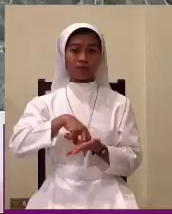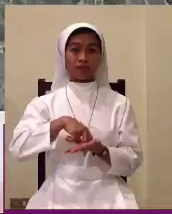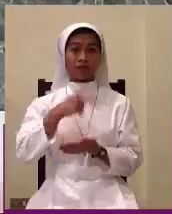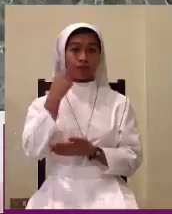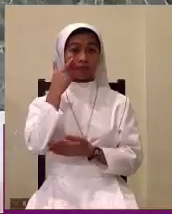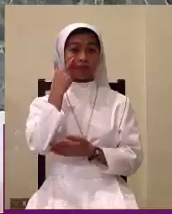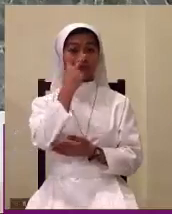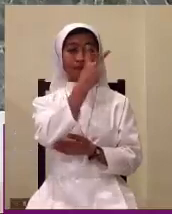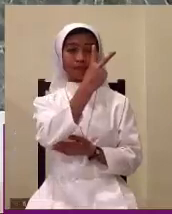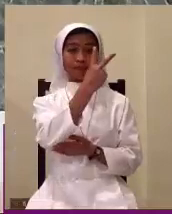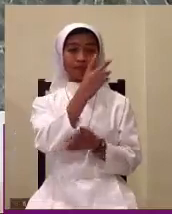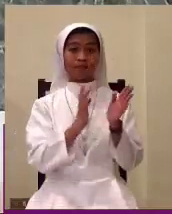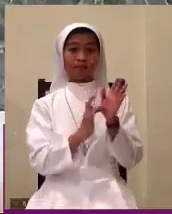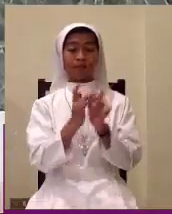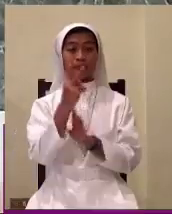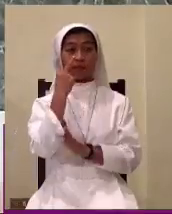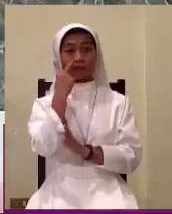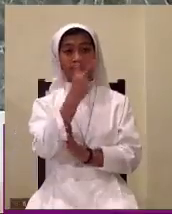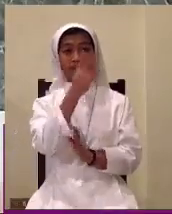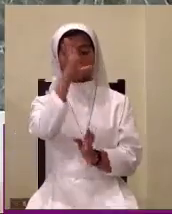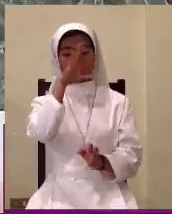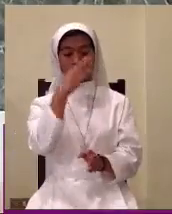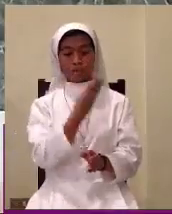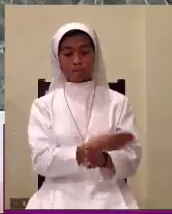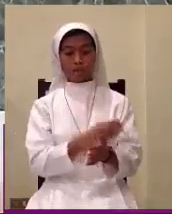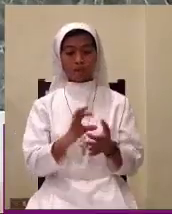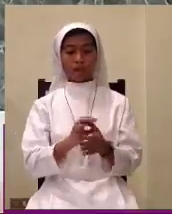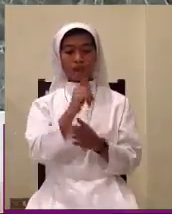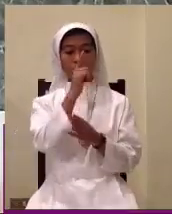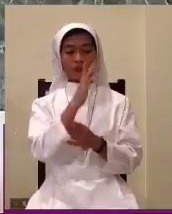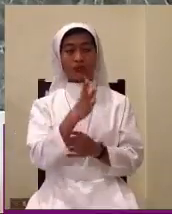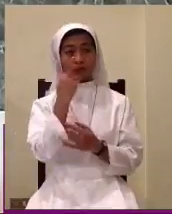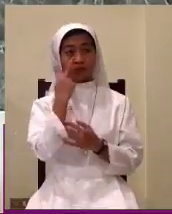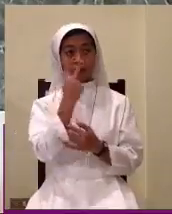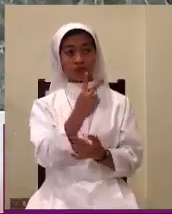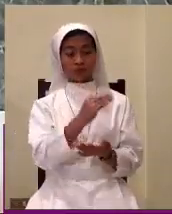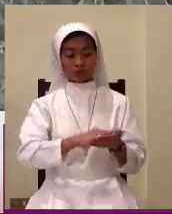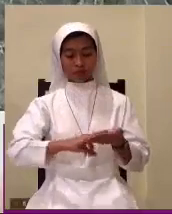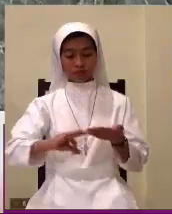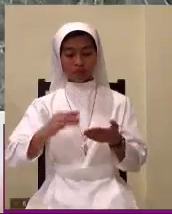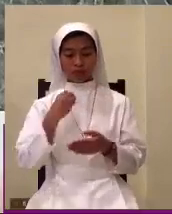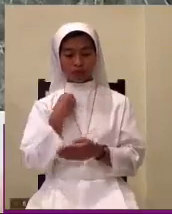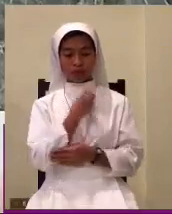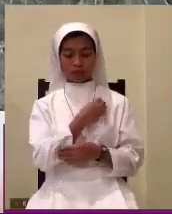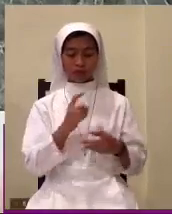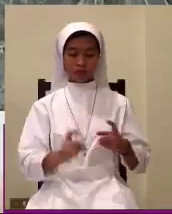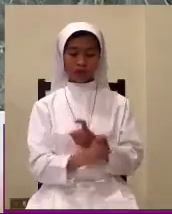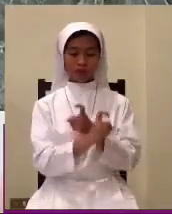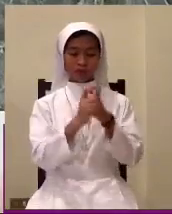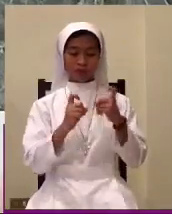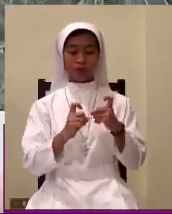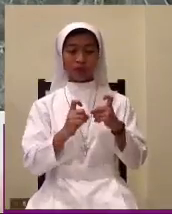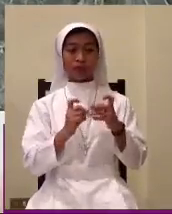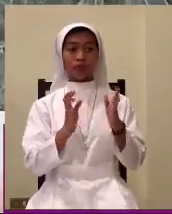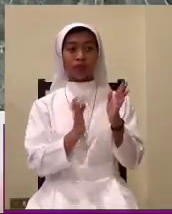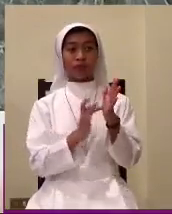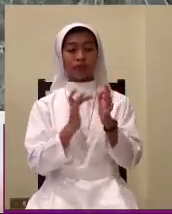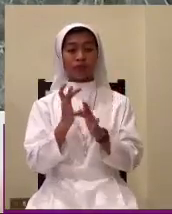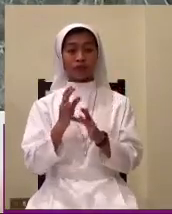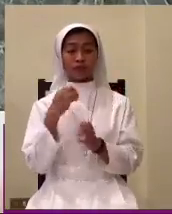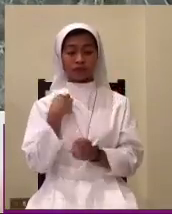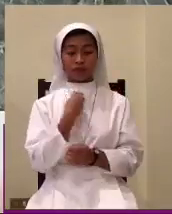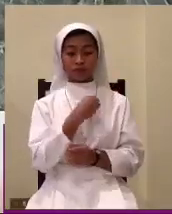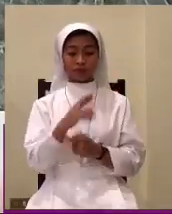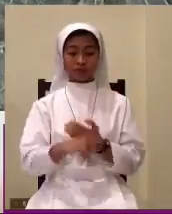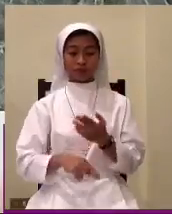Behold the Lamb of God. Behold Him who takes away the sins of the world. Jesus, our resurrection